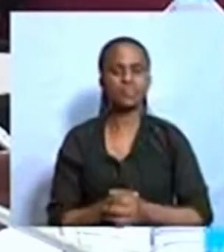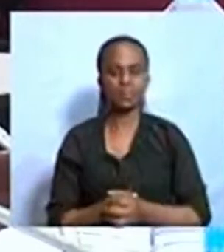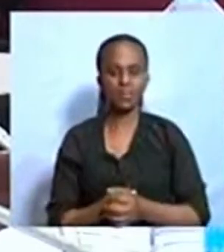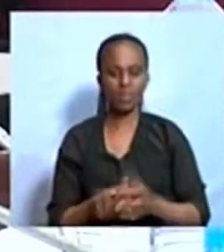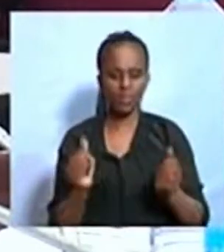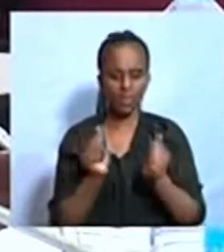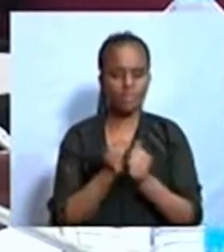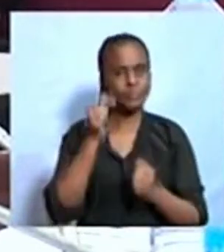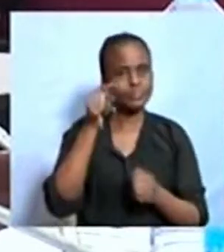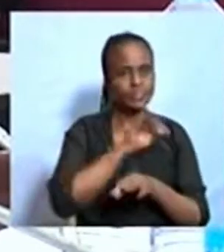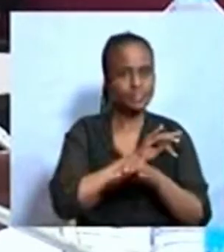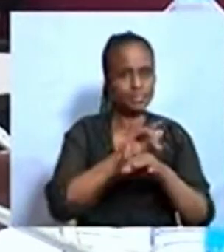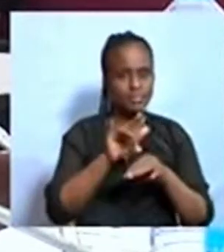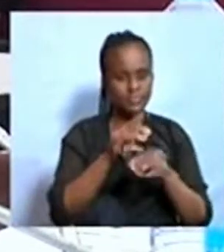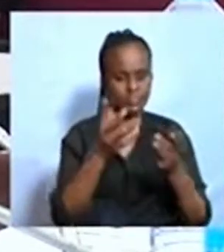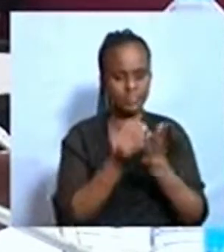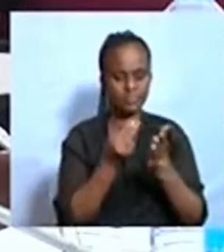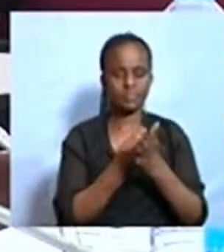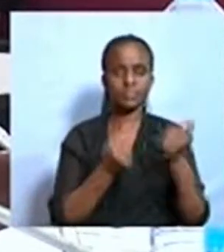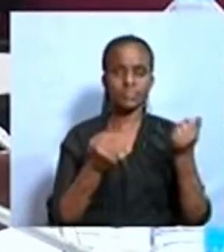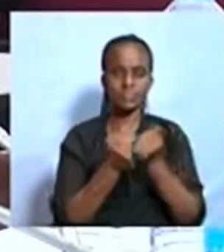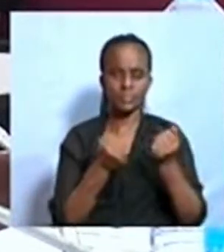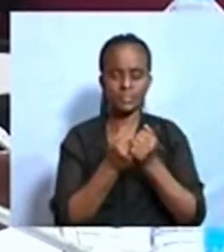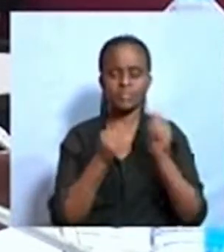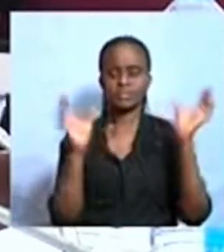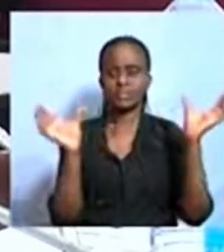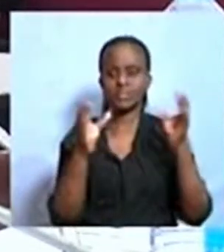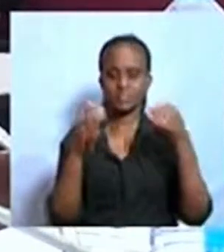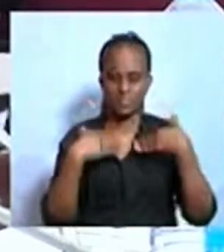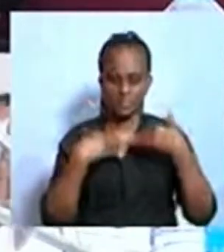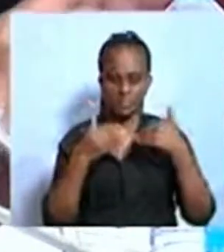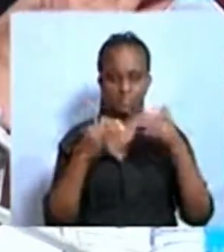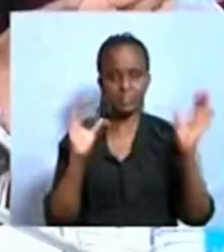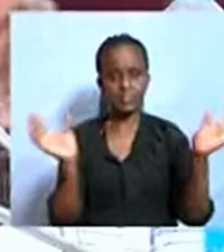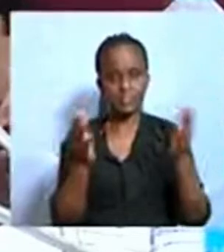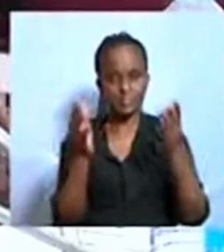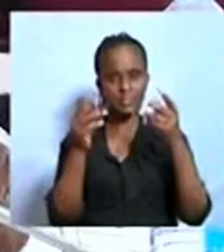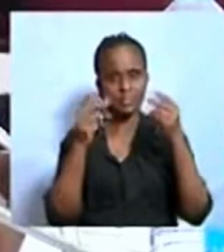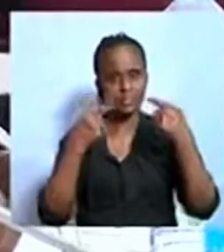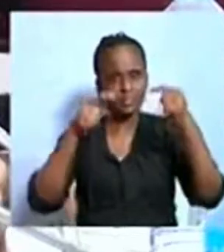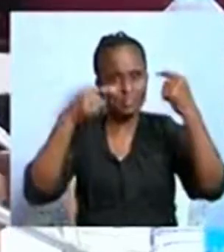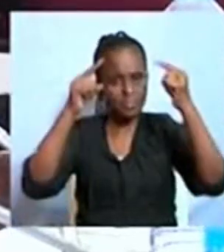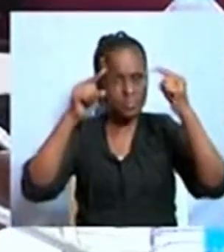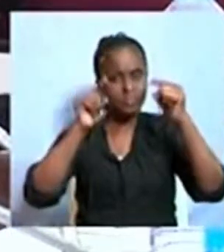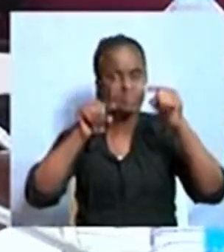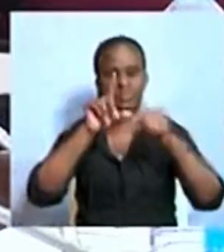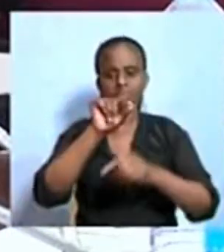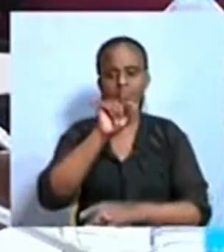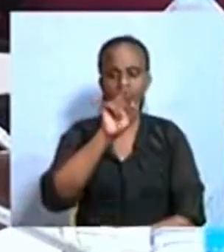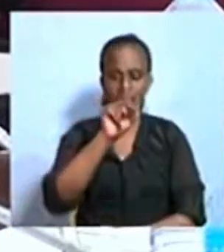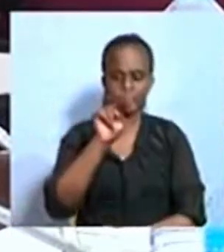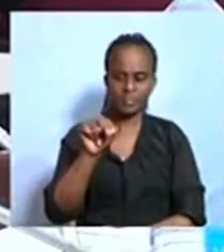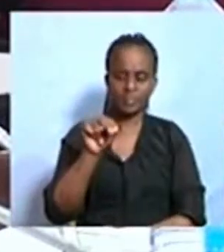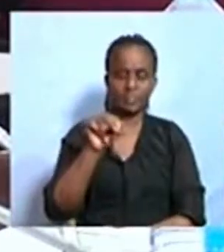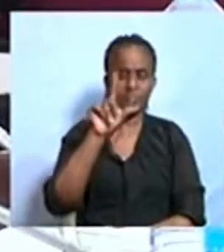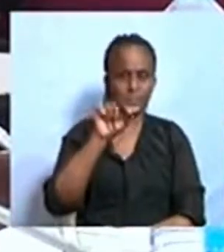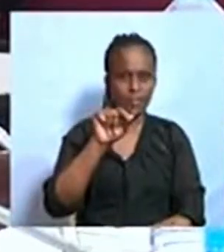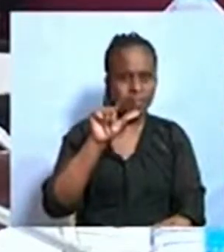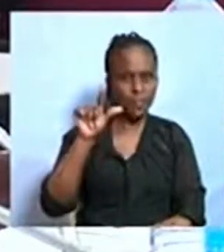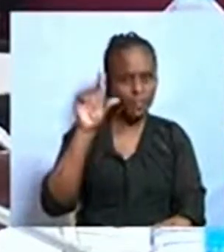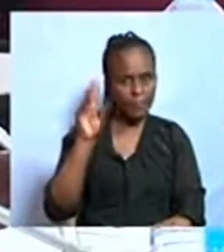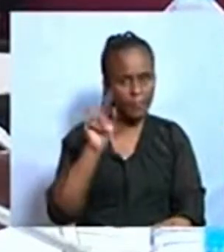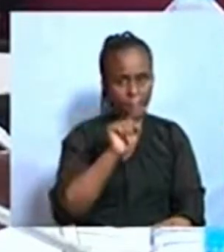the notable gaps in funding health promotion and community health, which is an integral part, of course, of the 2022 and to